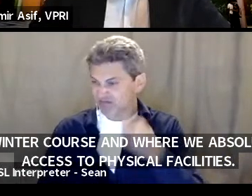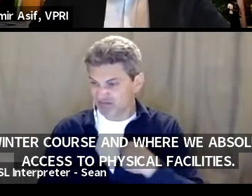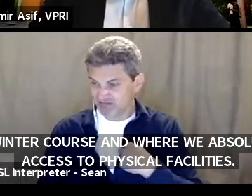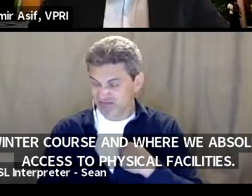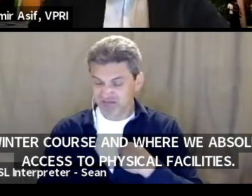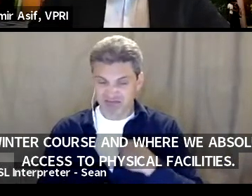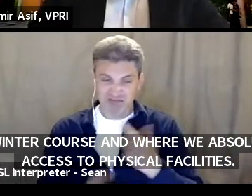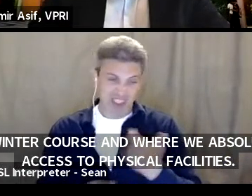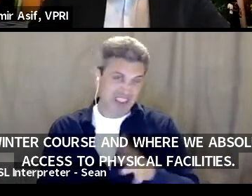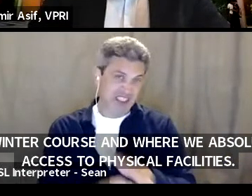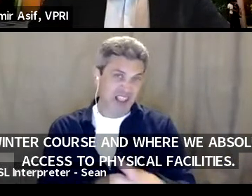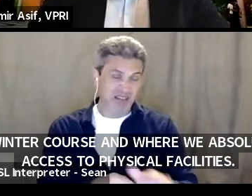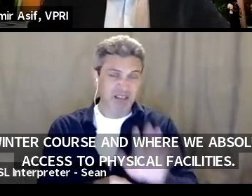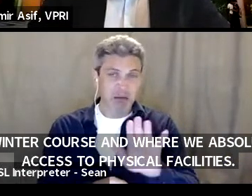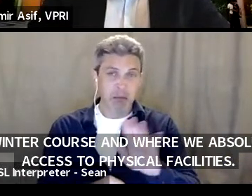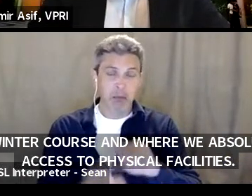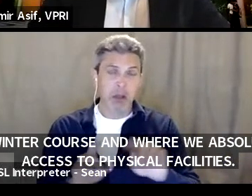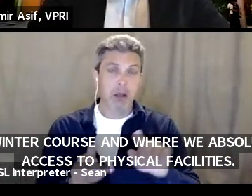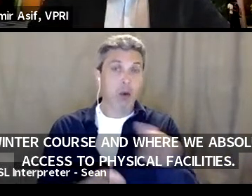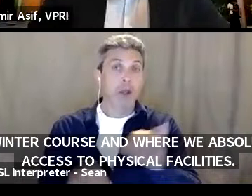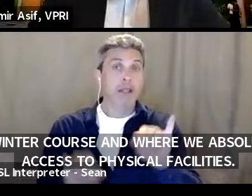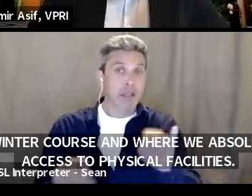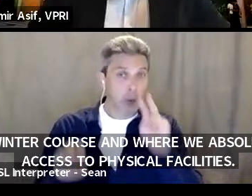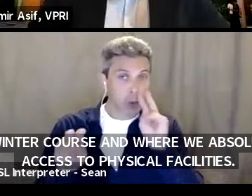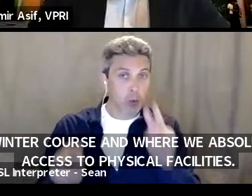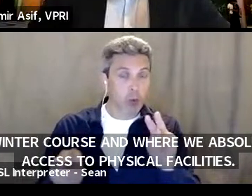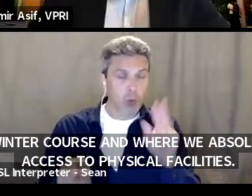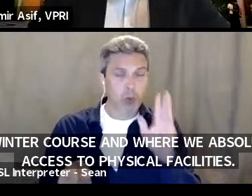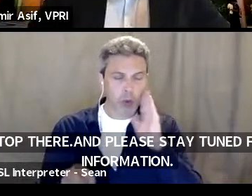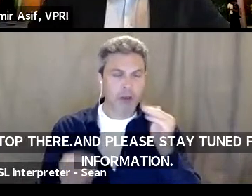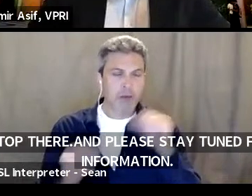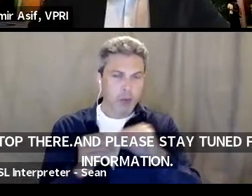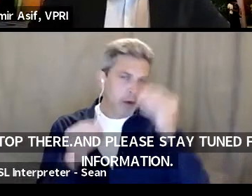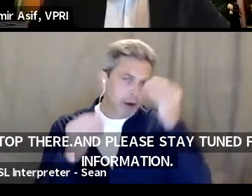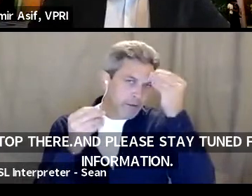more information. We realize that people are looking for information at this point.